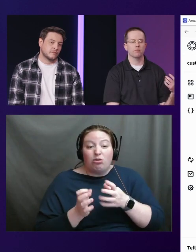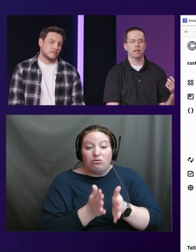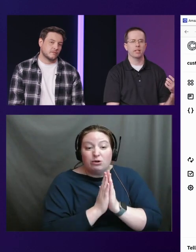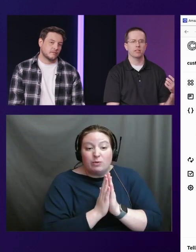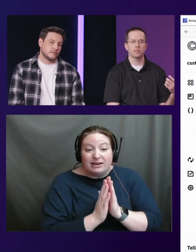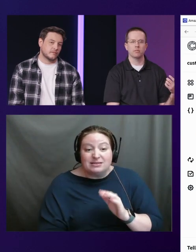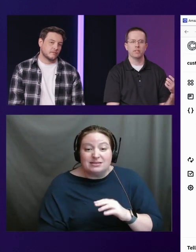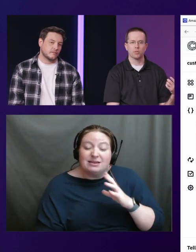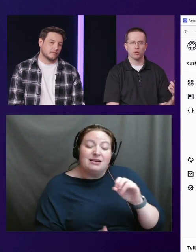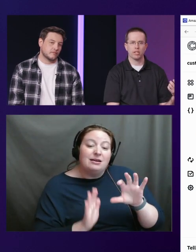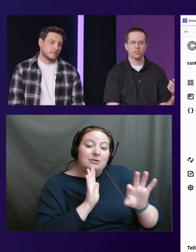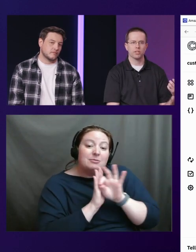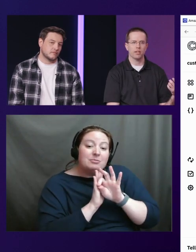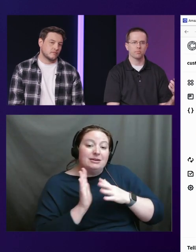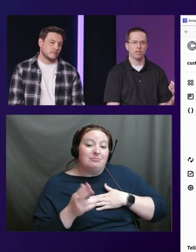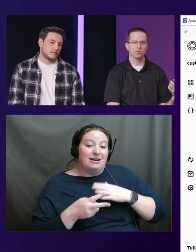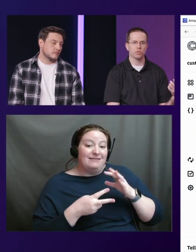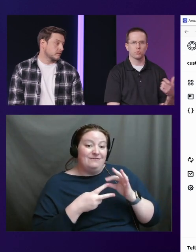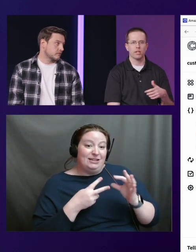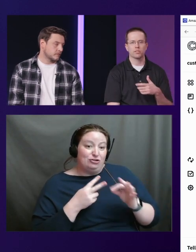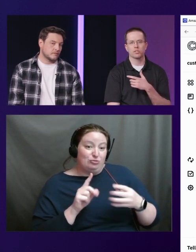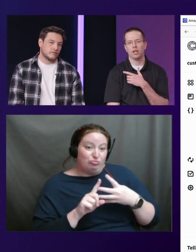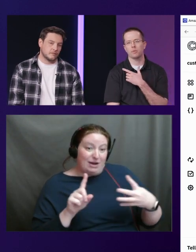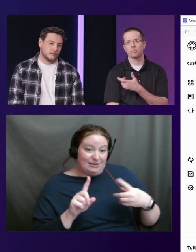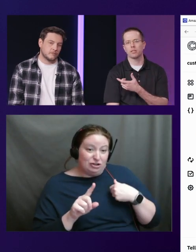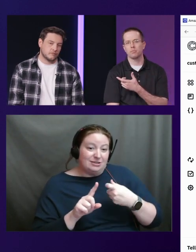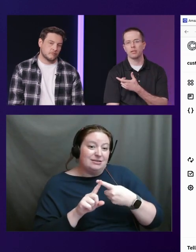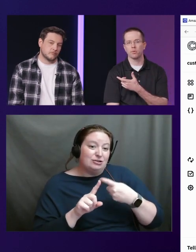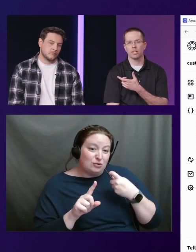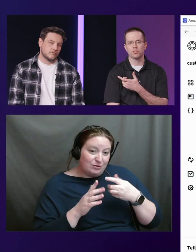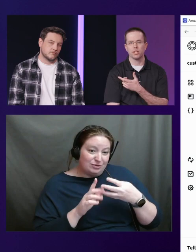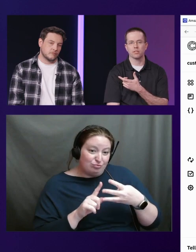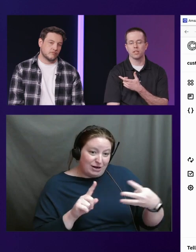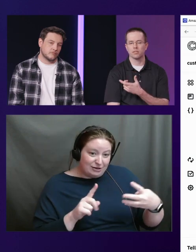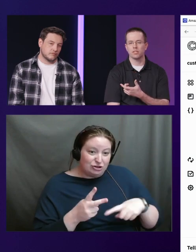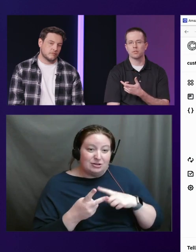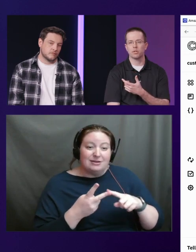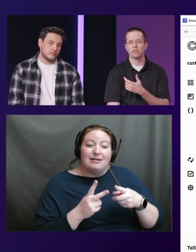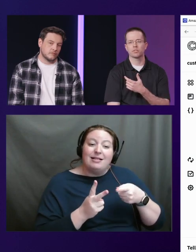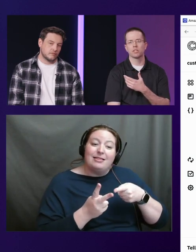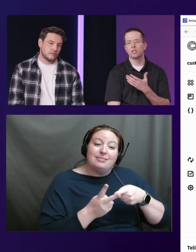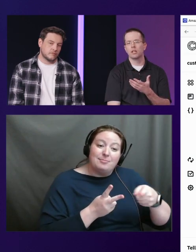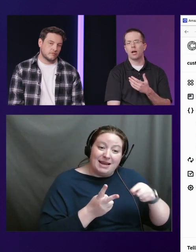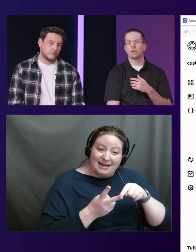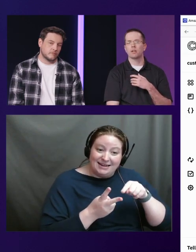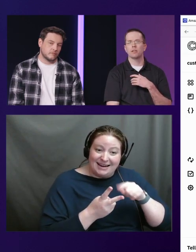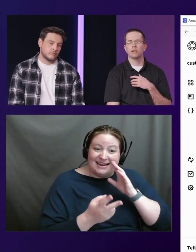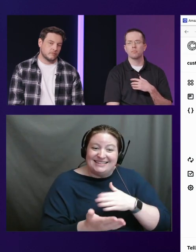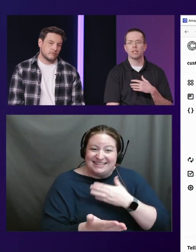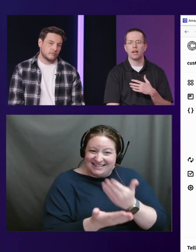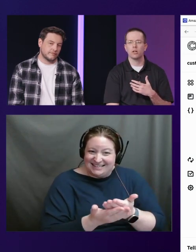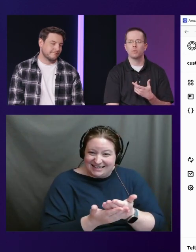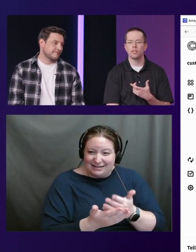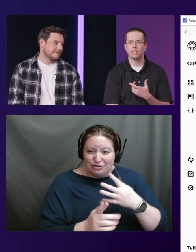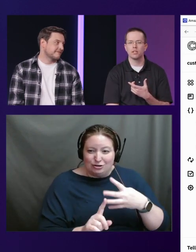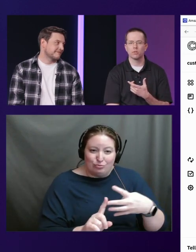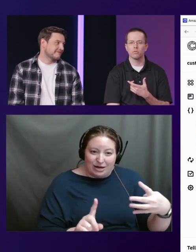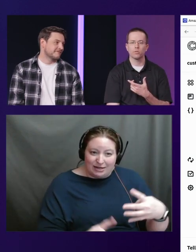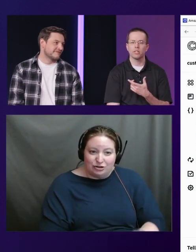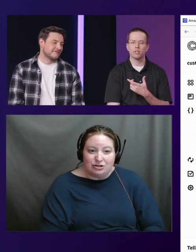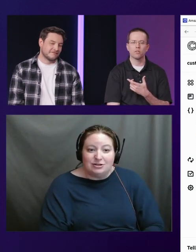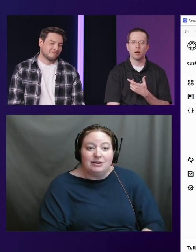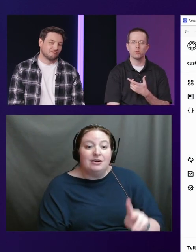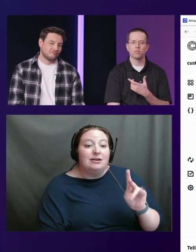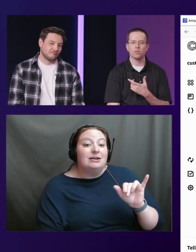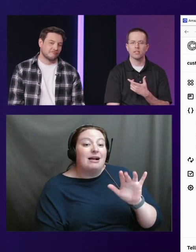pick my feature branch as my source branch. I'm going to pick the main branch as the destination branch. I'm going to make Kyle be the